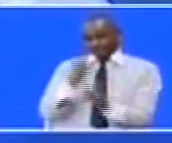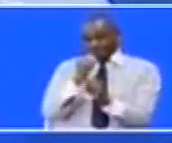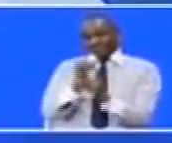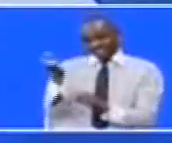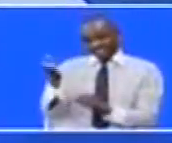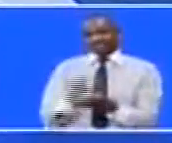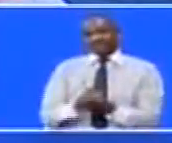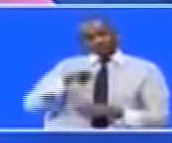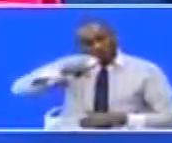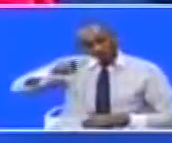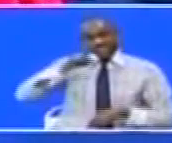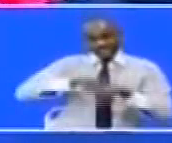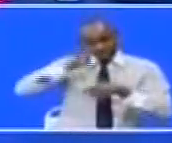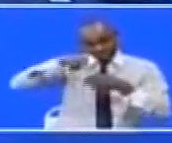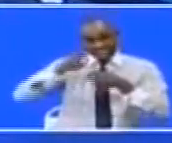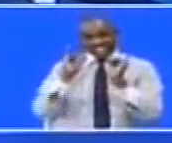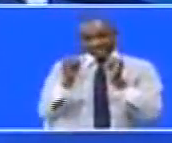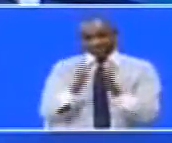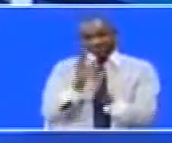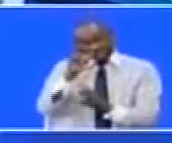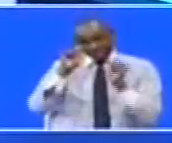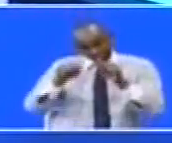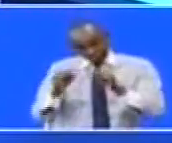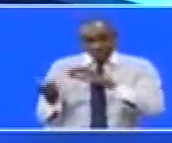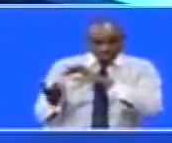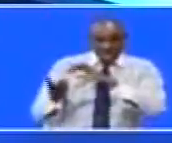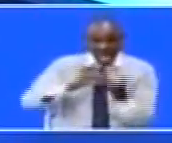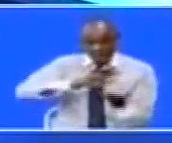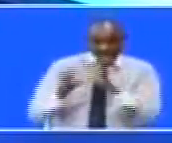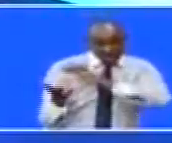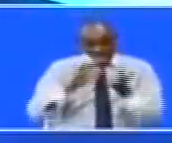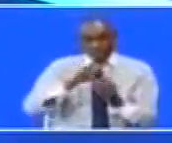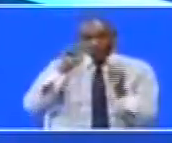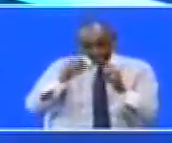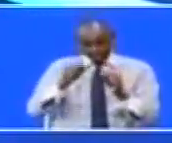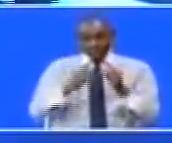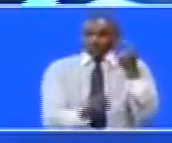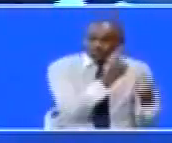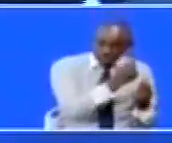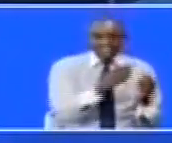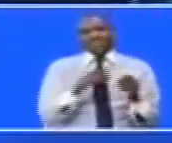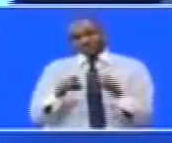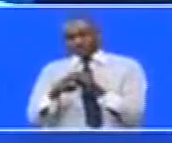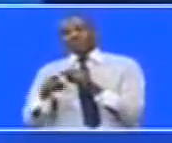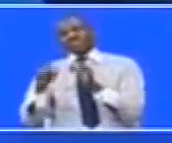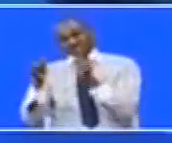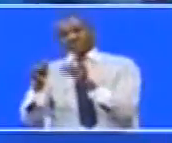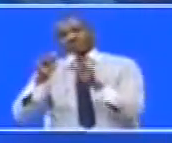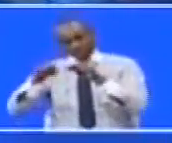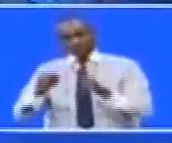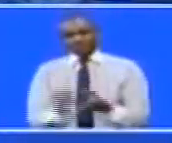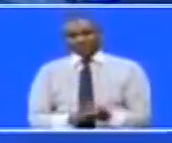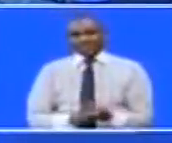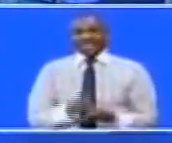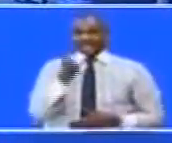okay. So walk with me. Time to read the news and see if you can have an alternate career. Let's see. So let's go. So